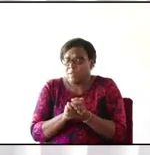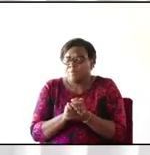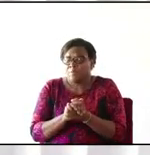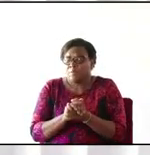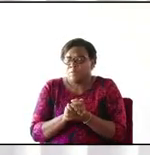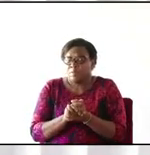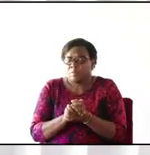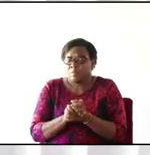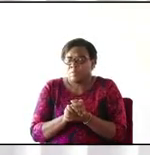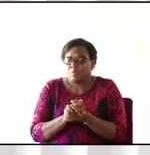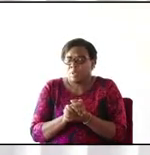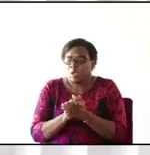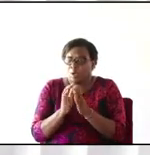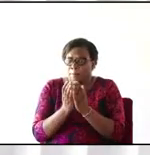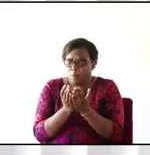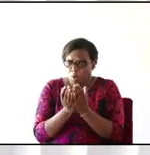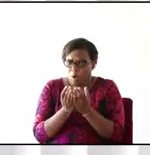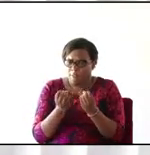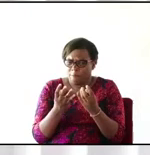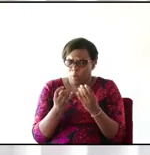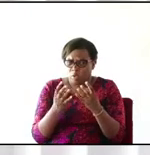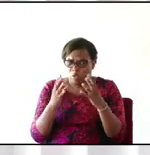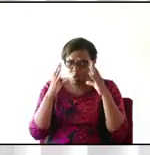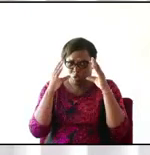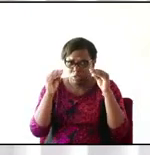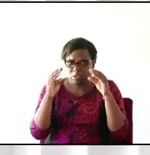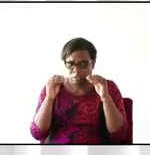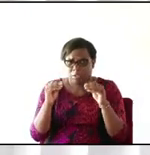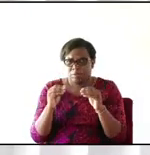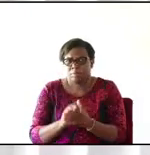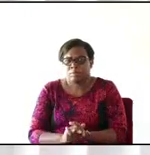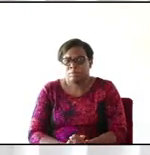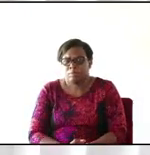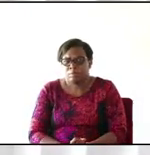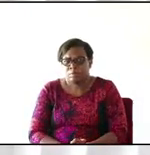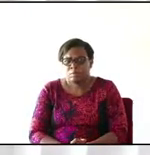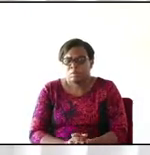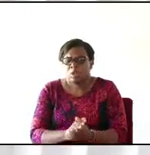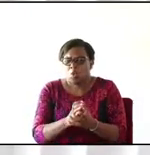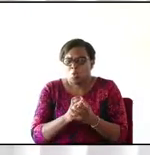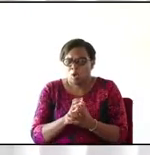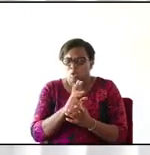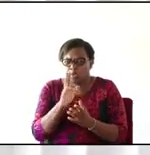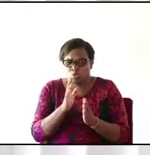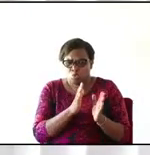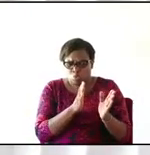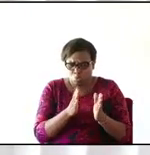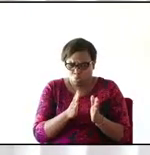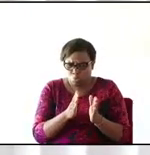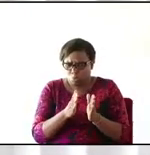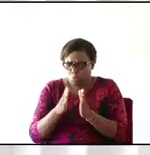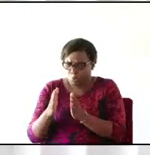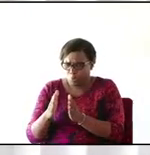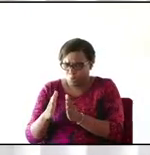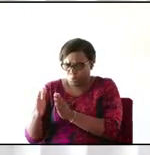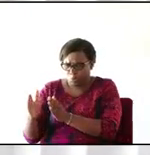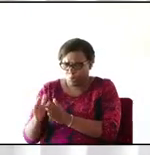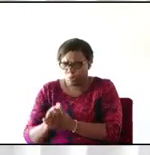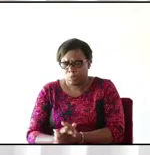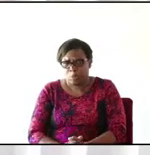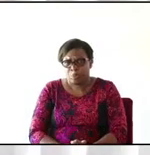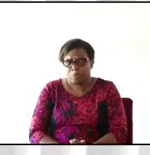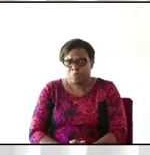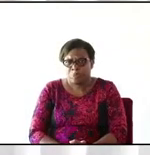us. I therefore want to use this text as the lesson, as the point of departure